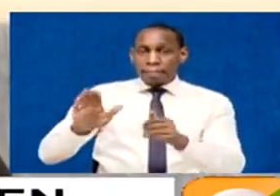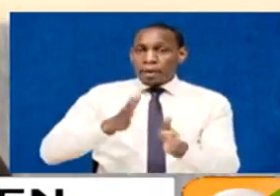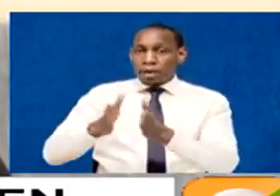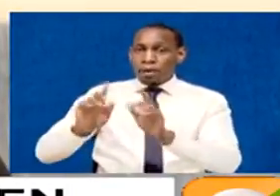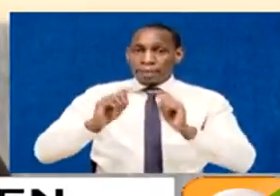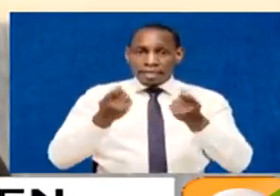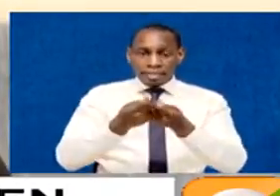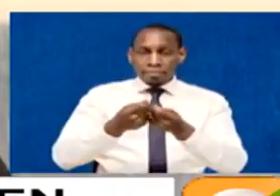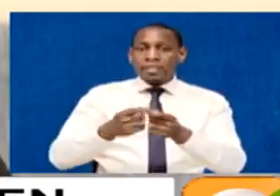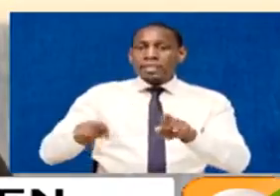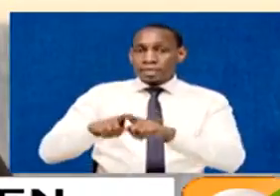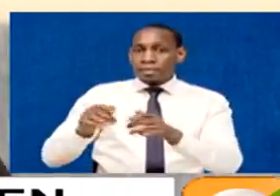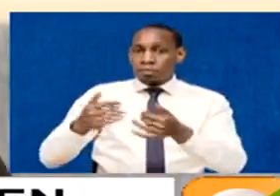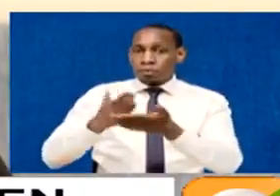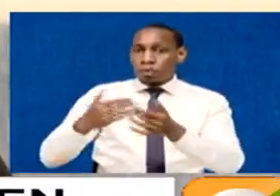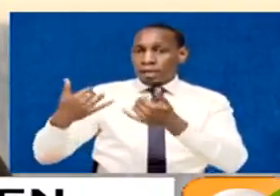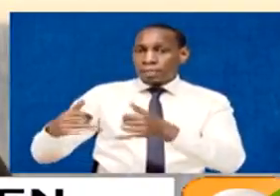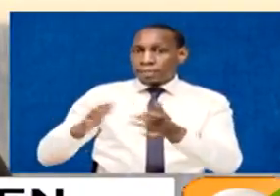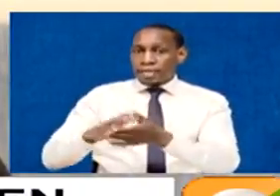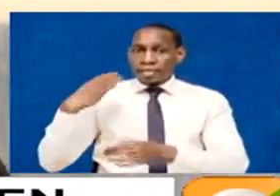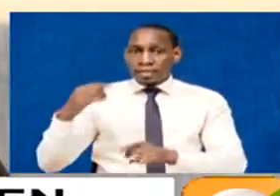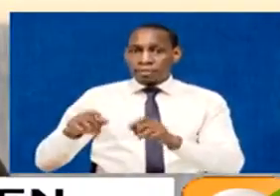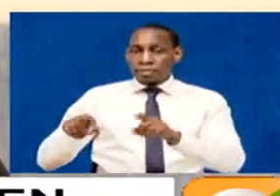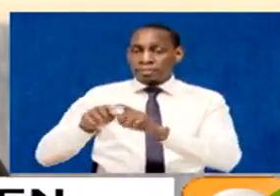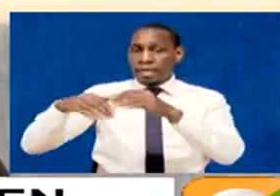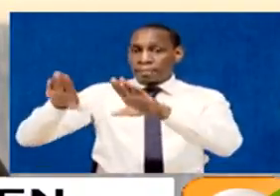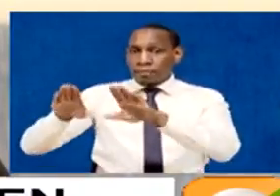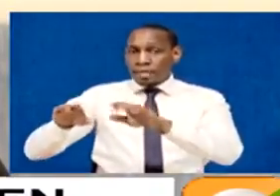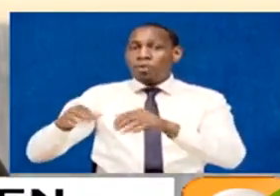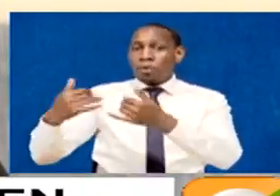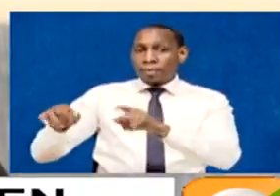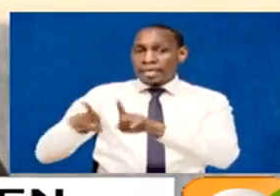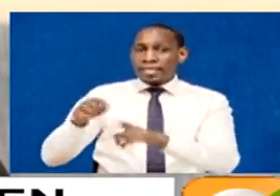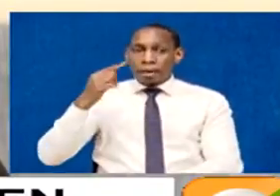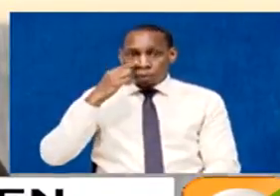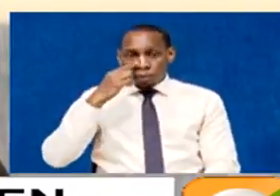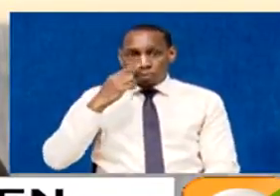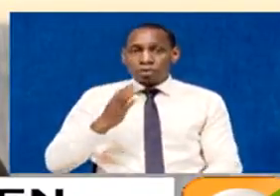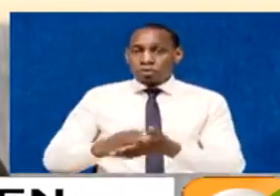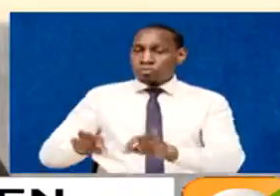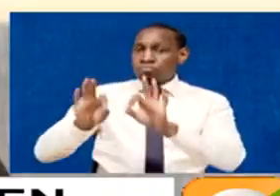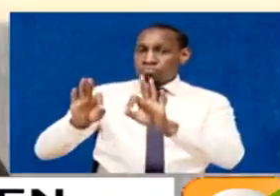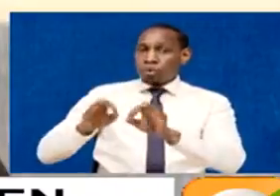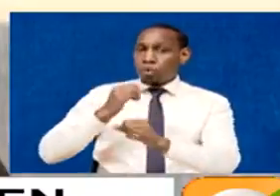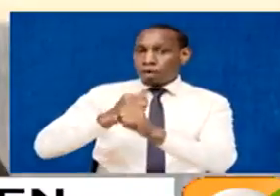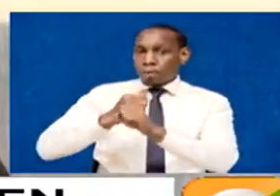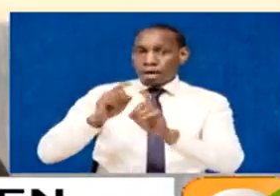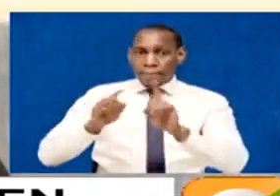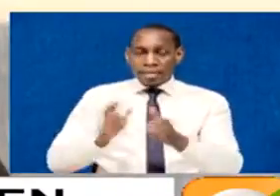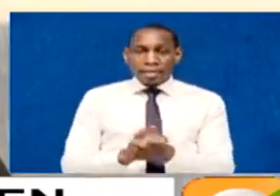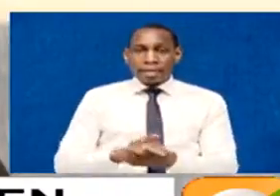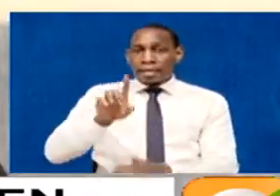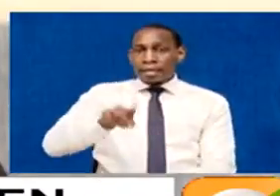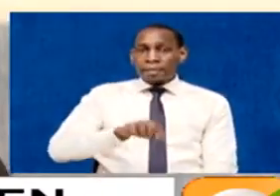organized team, we play like champions, we play away like home. So I was very impressed with the performance, but only